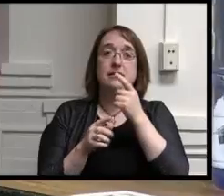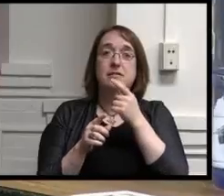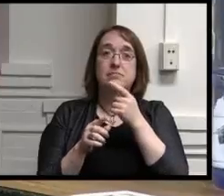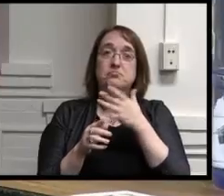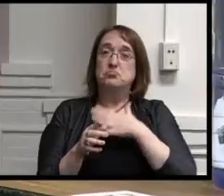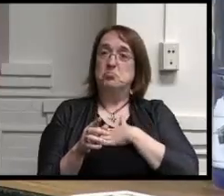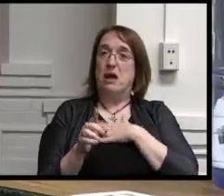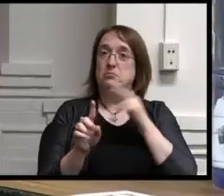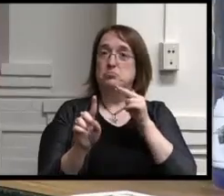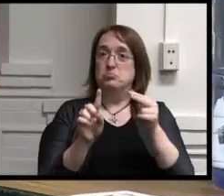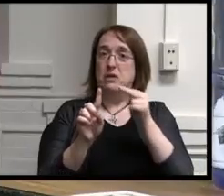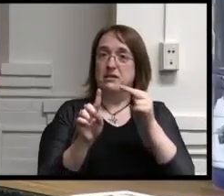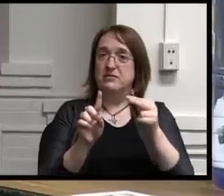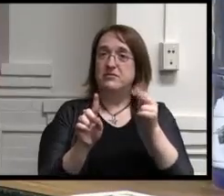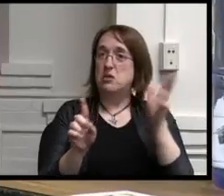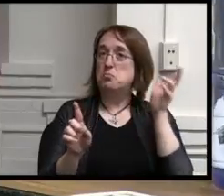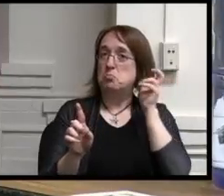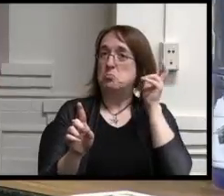heard,